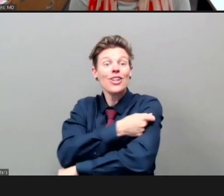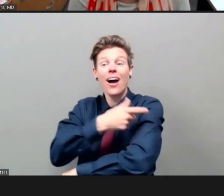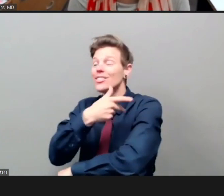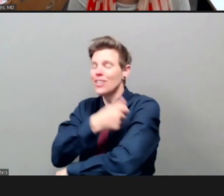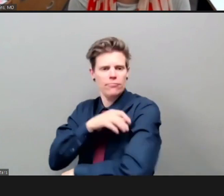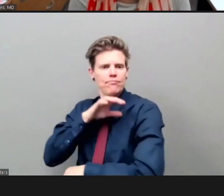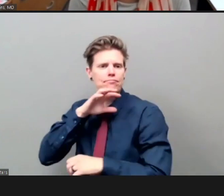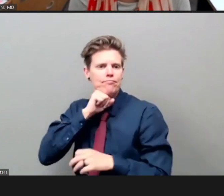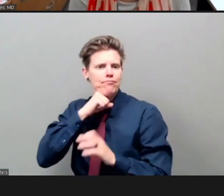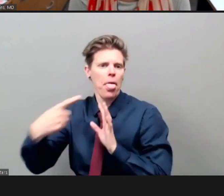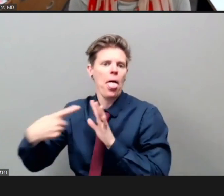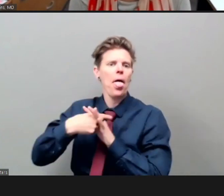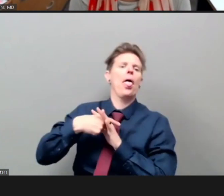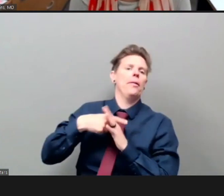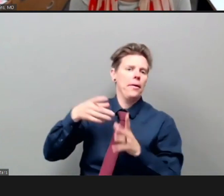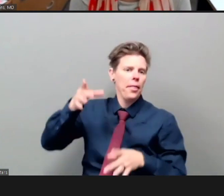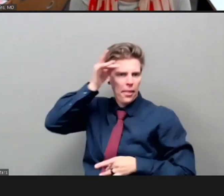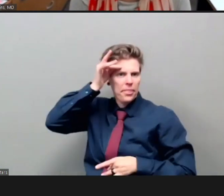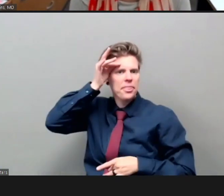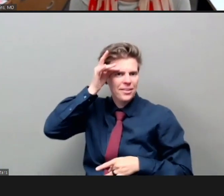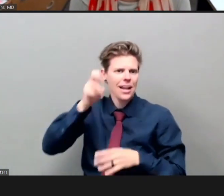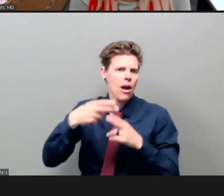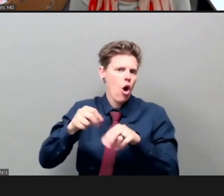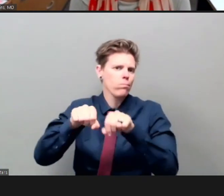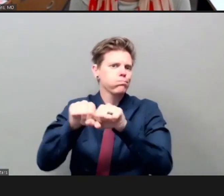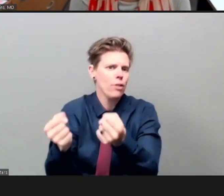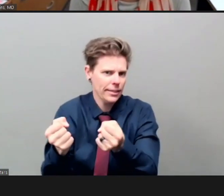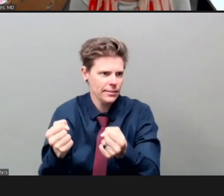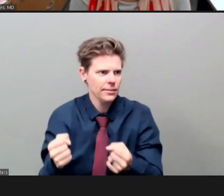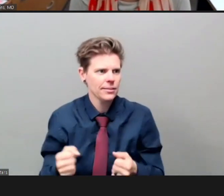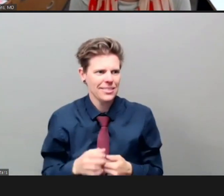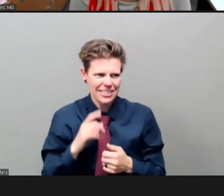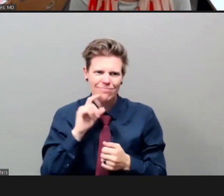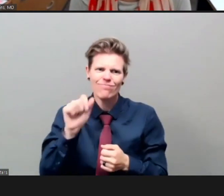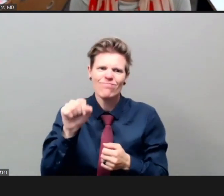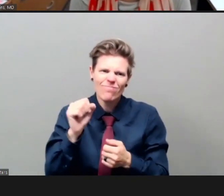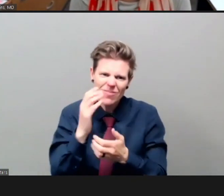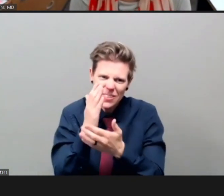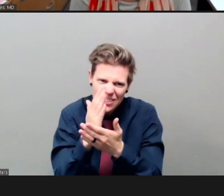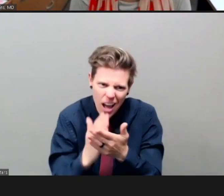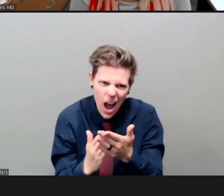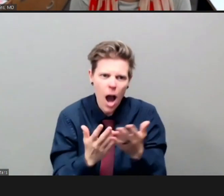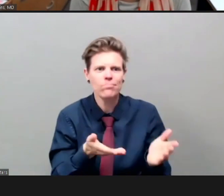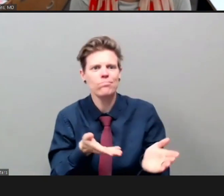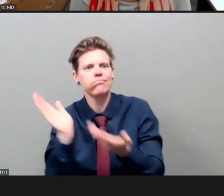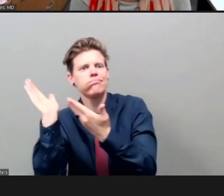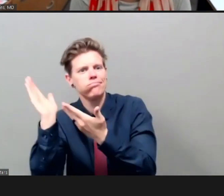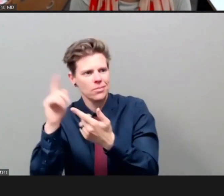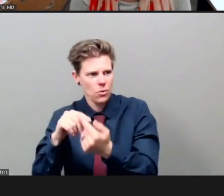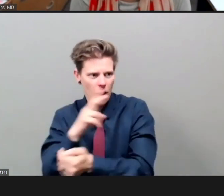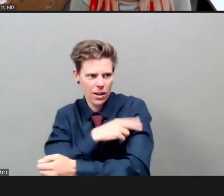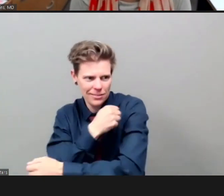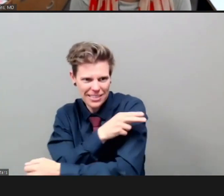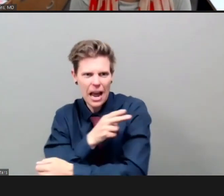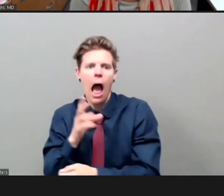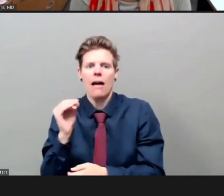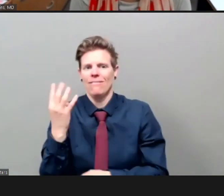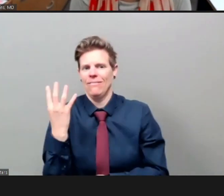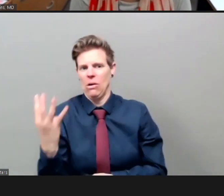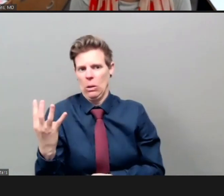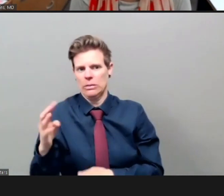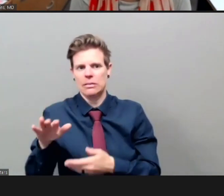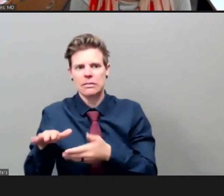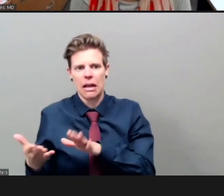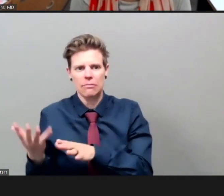been 4 deaths, and I want Dr. Scrace to talk about what we know about that, what we're doing in our sequencing, all of the